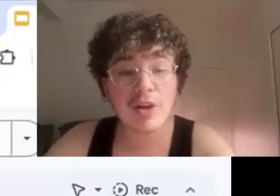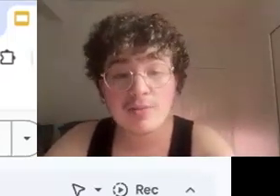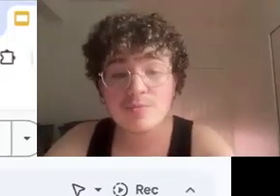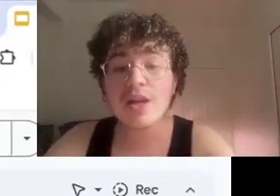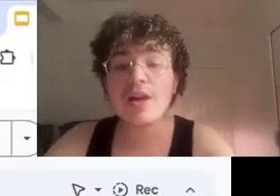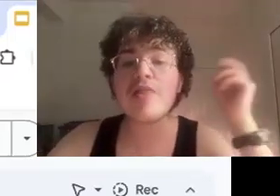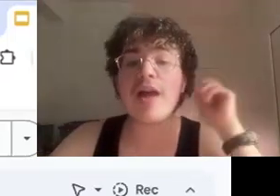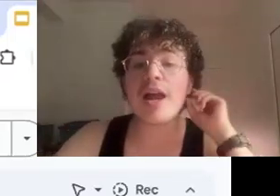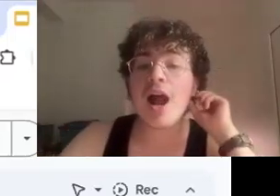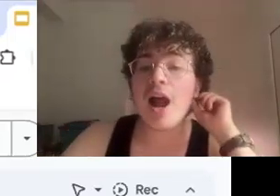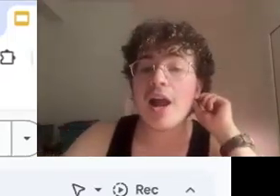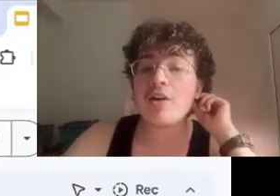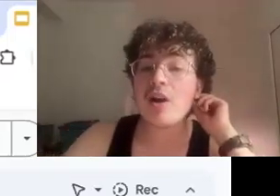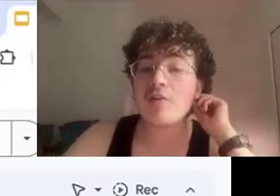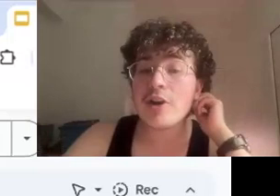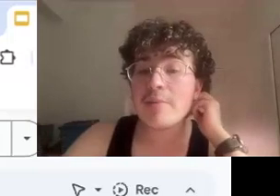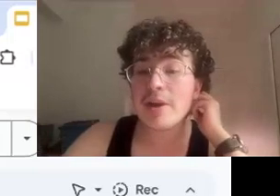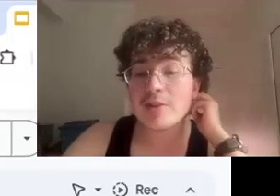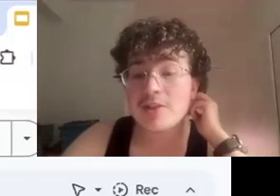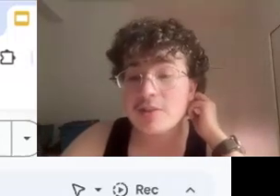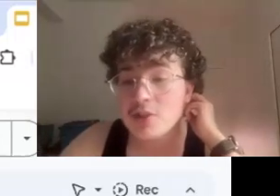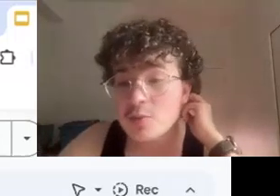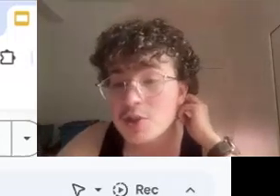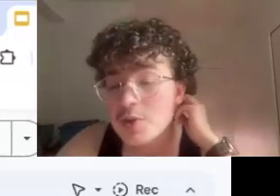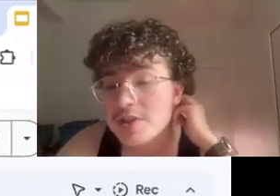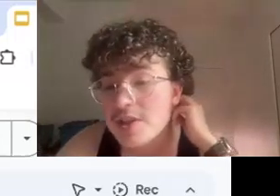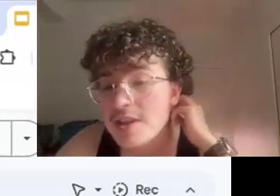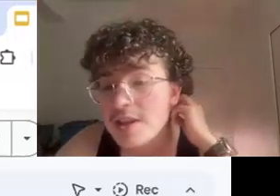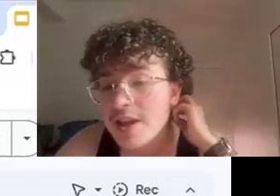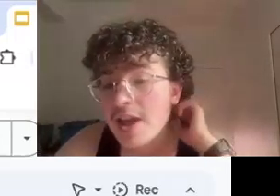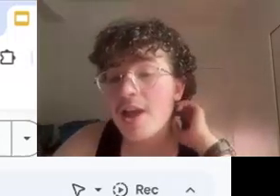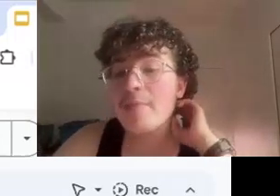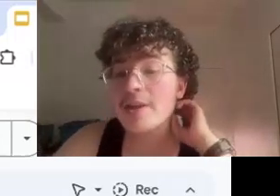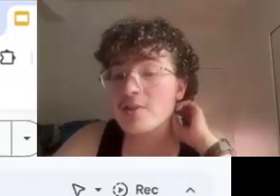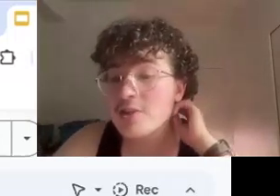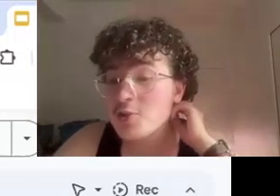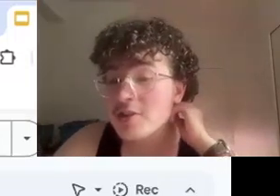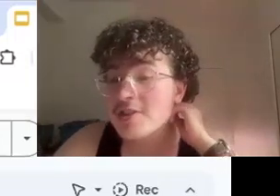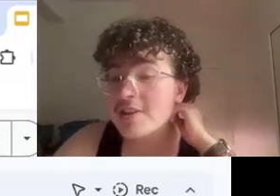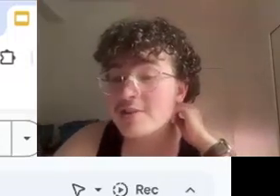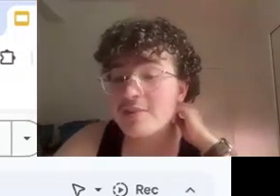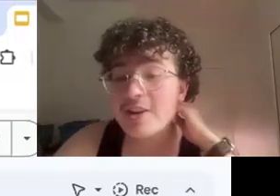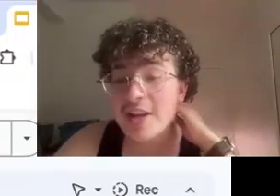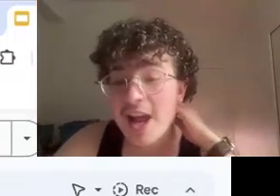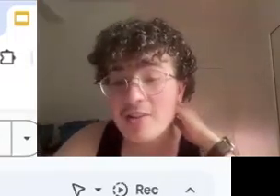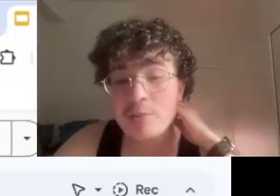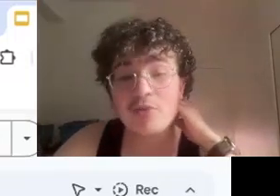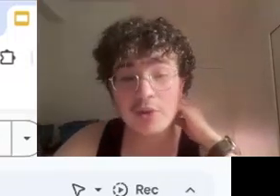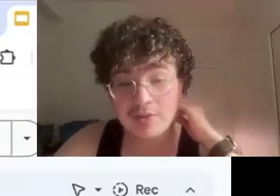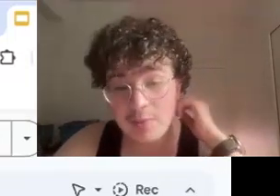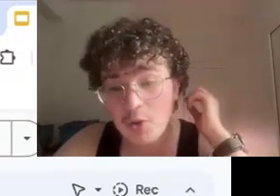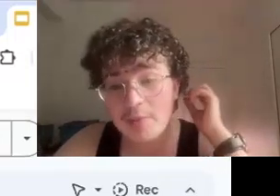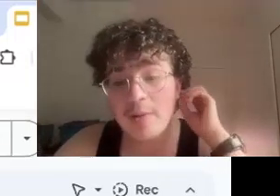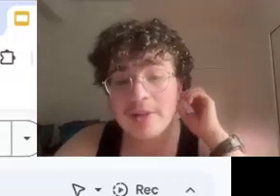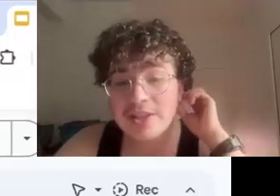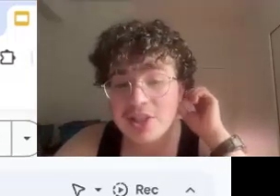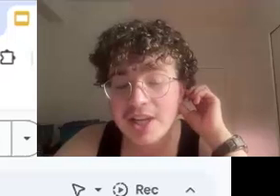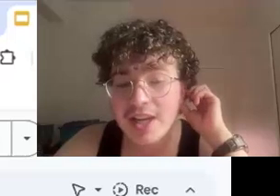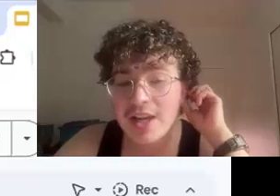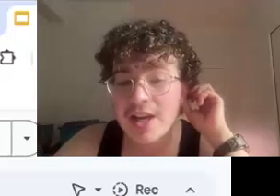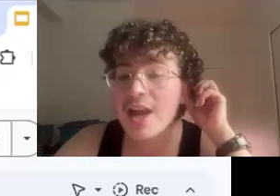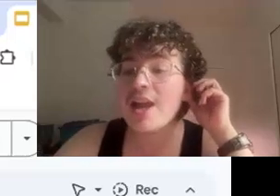sexual psychopathy and psychopathic delinquency laws were repealed. And in their place, the